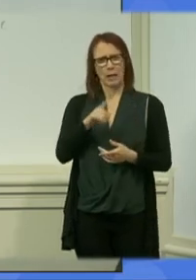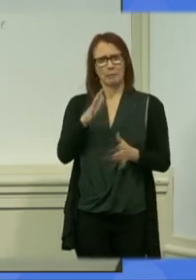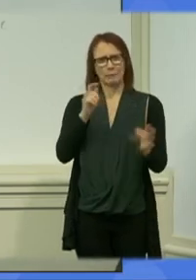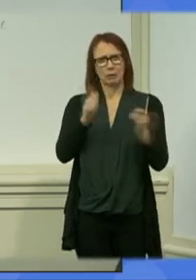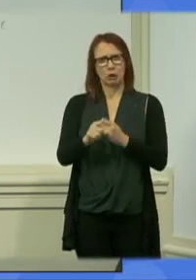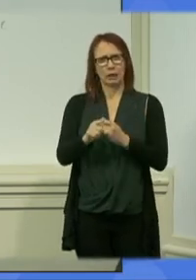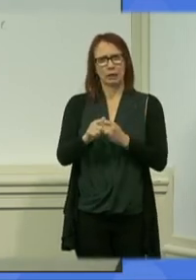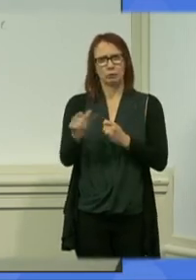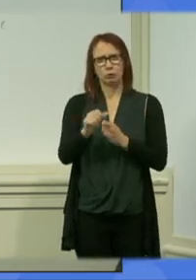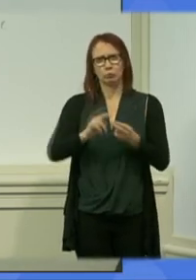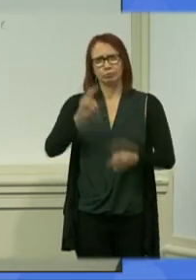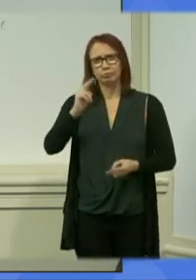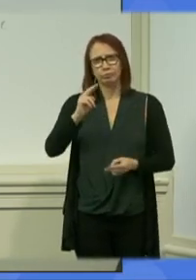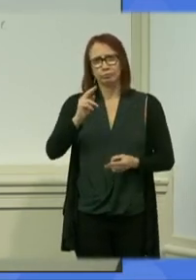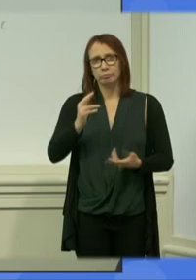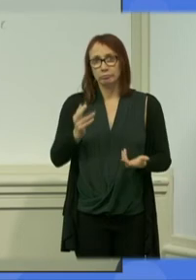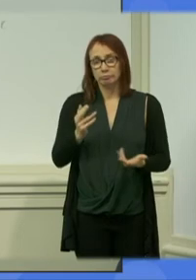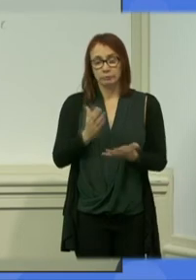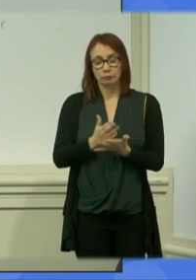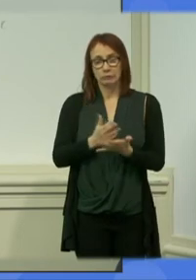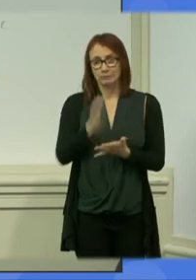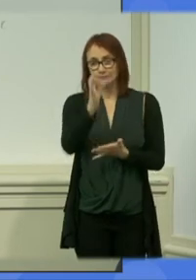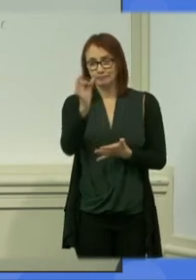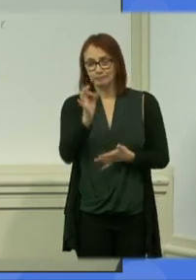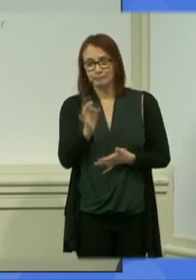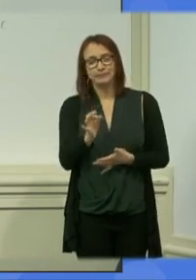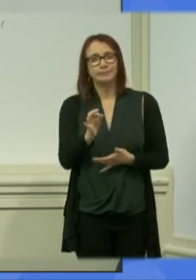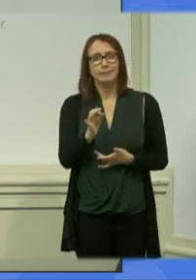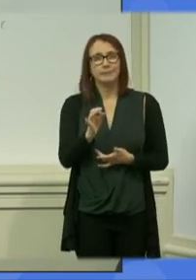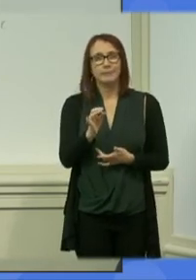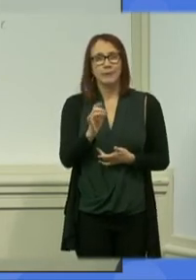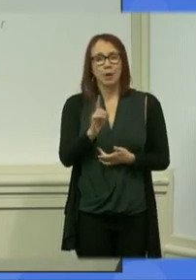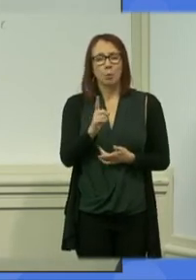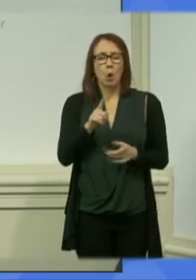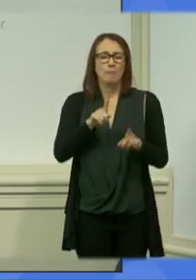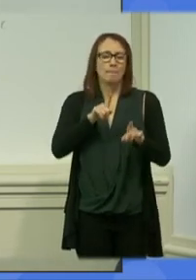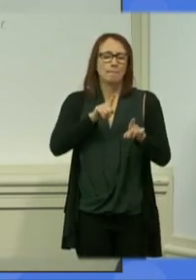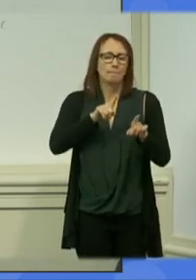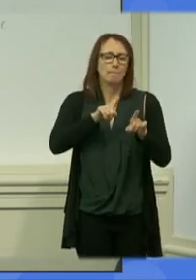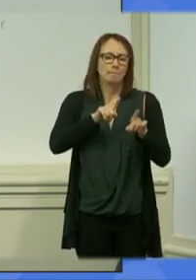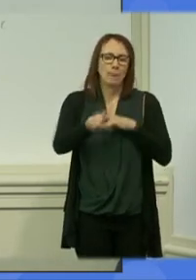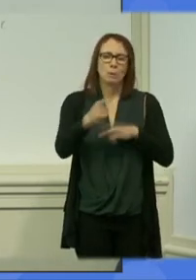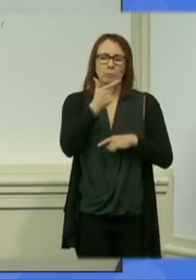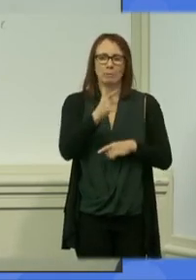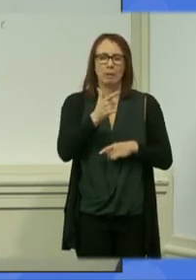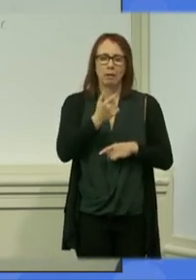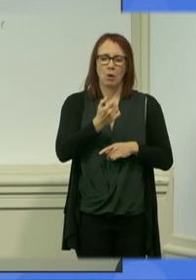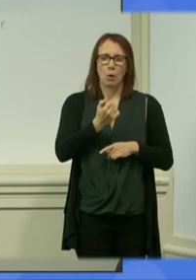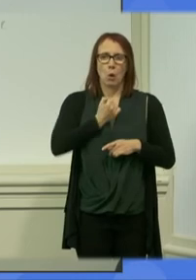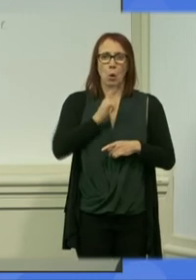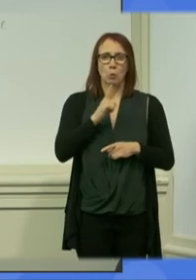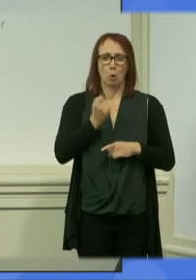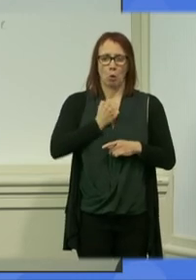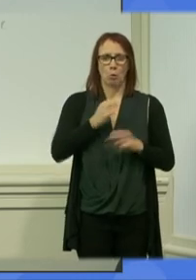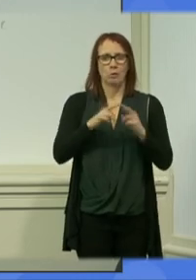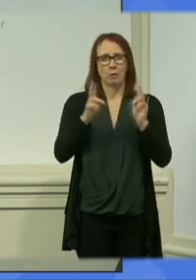be charging more. It's a moot point, because what's the property that most people own, or their capital? It's their